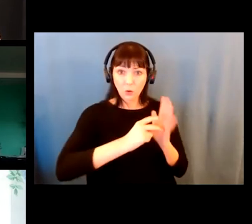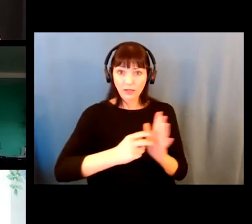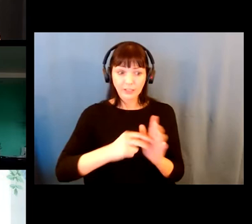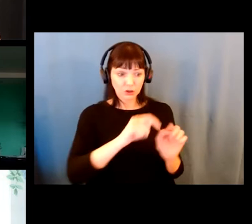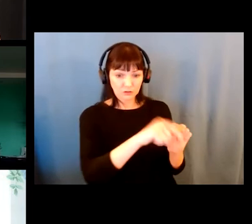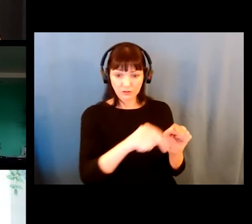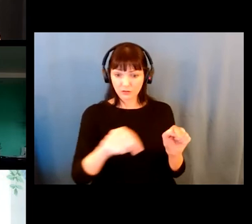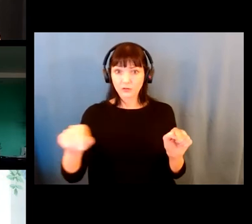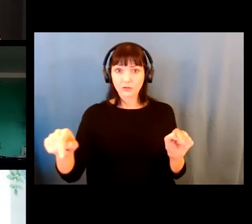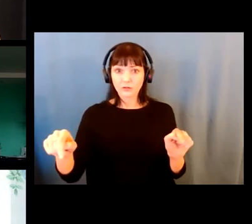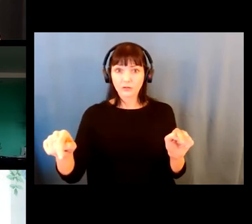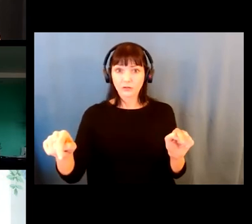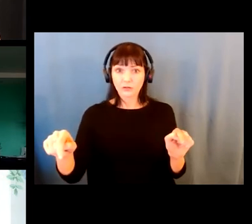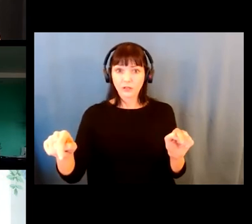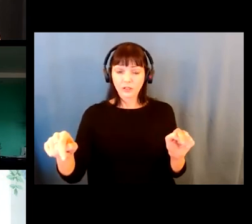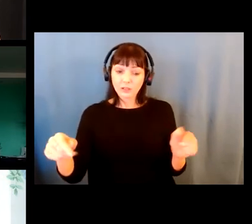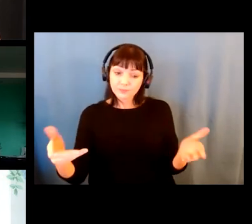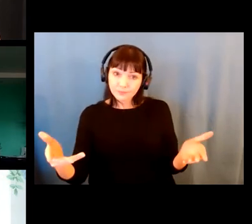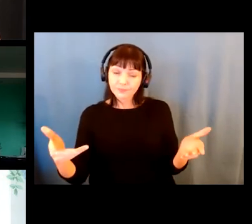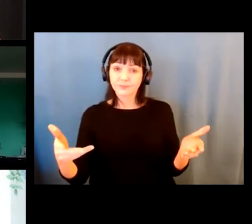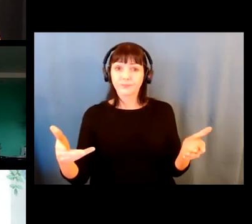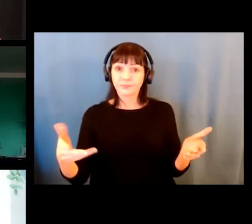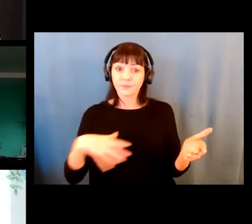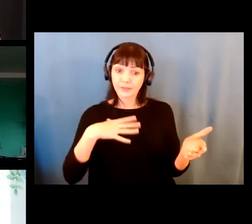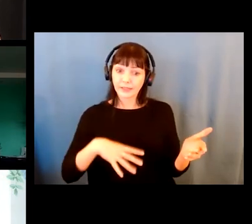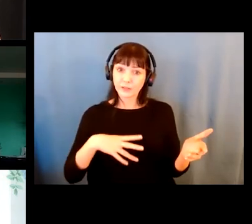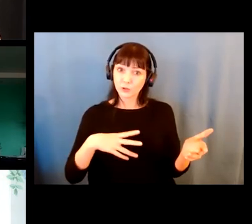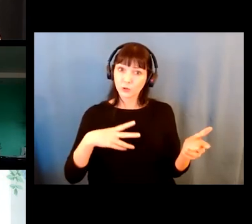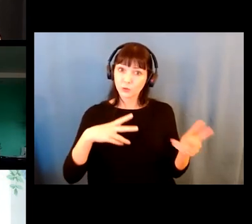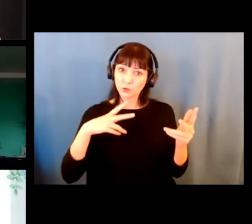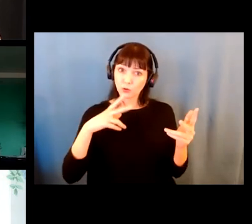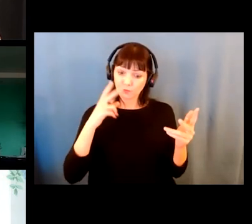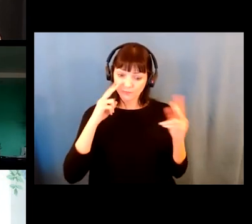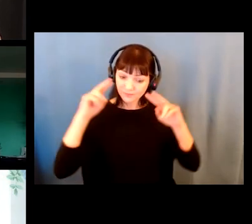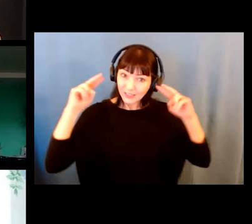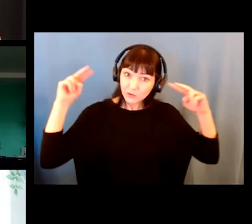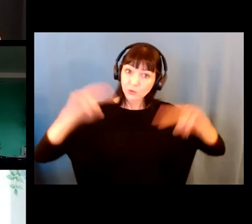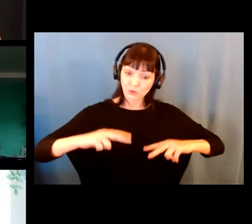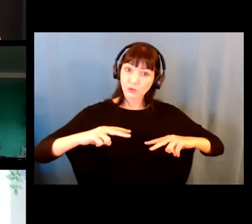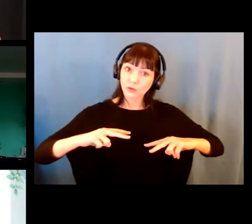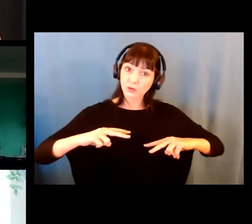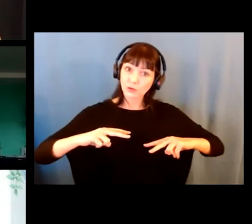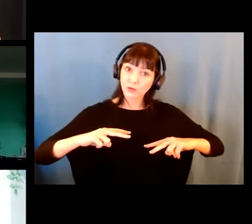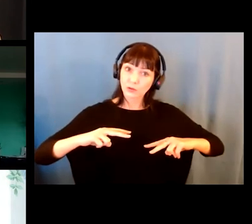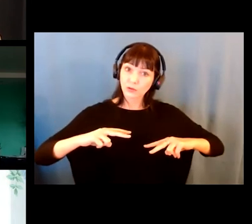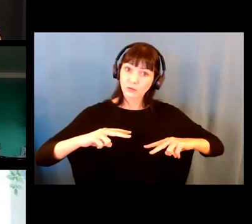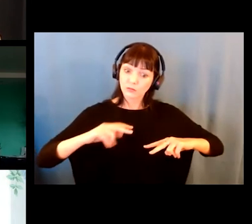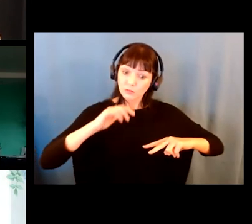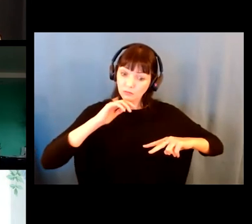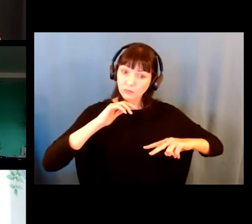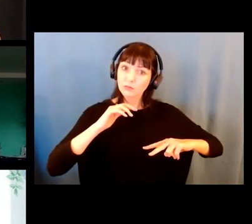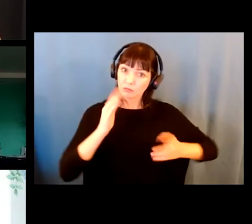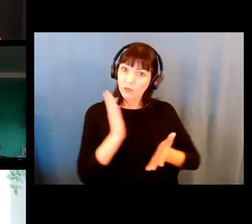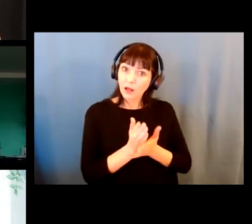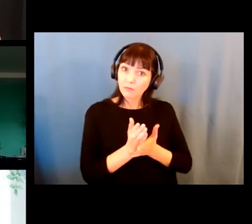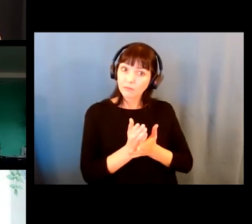be, you know, some of these institutions, they've only got to look within to find, you know, individuals